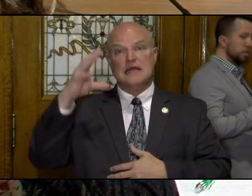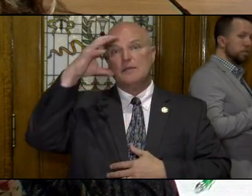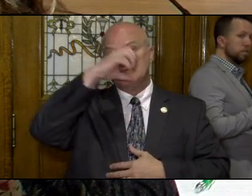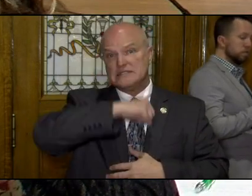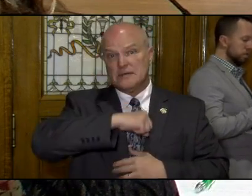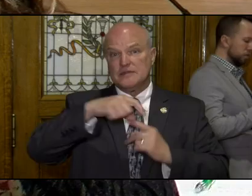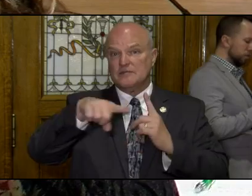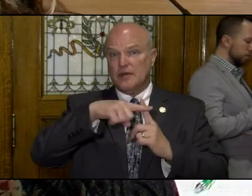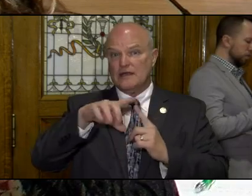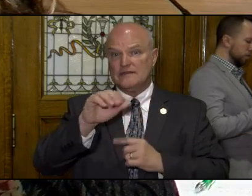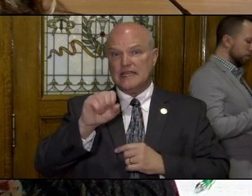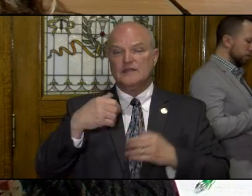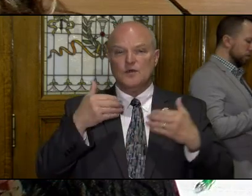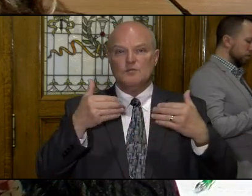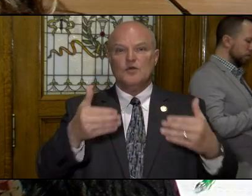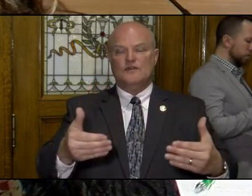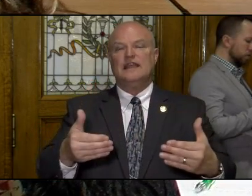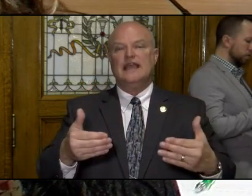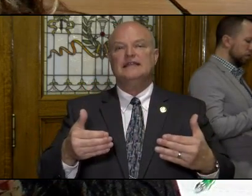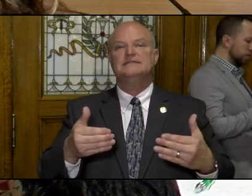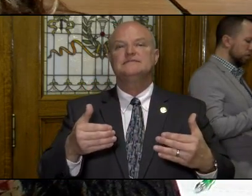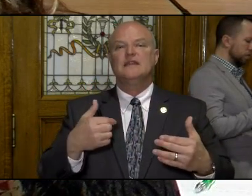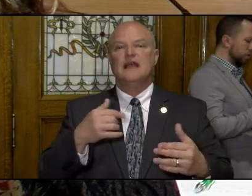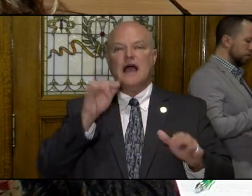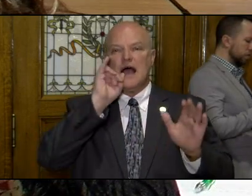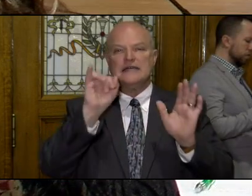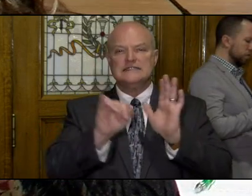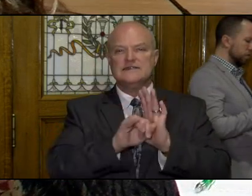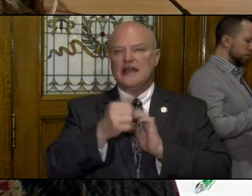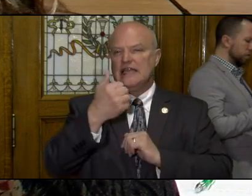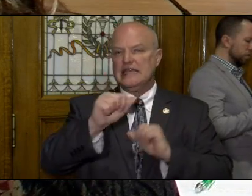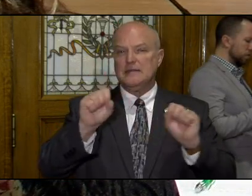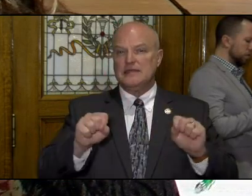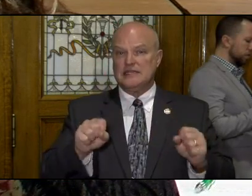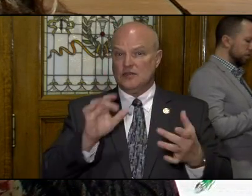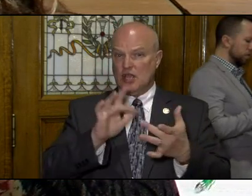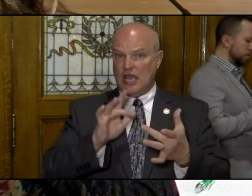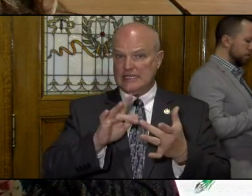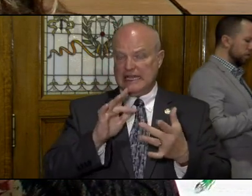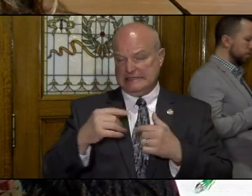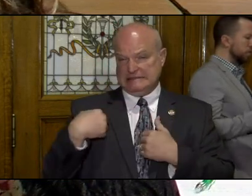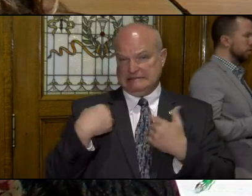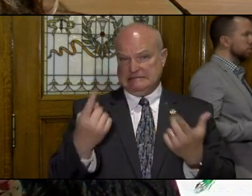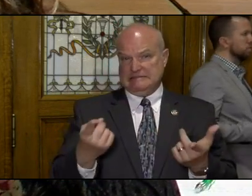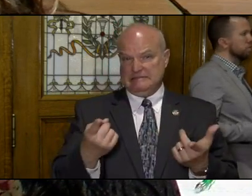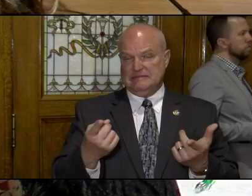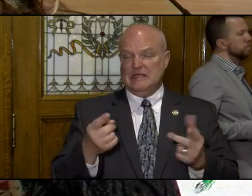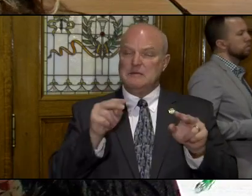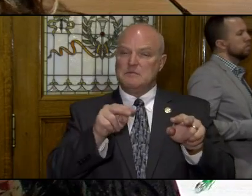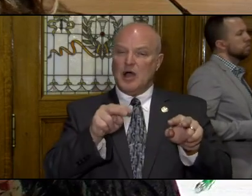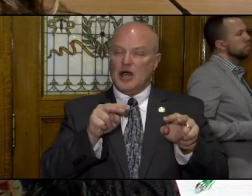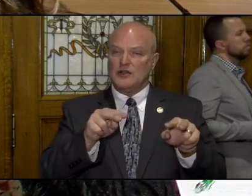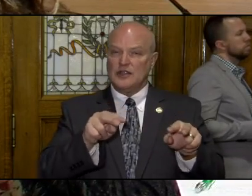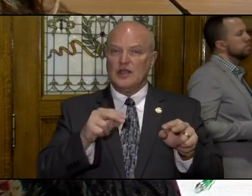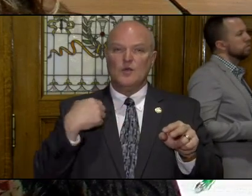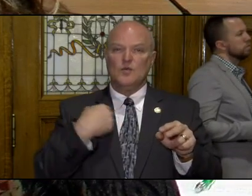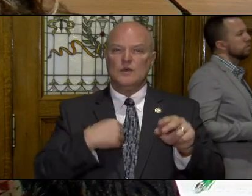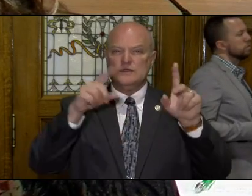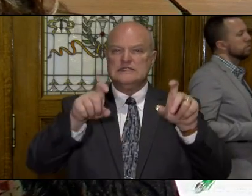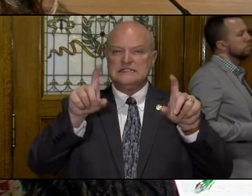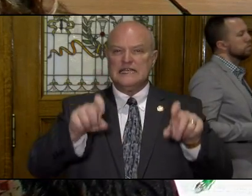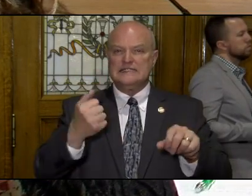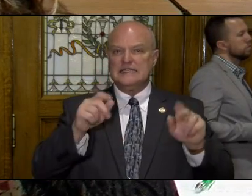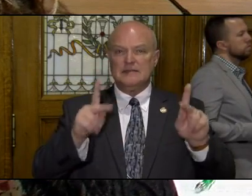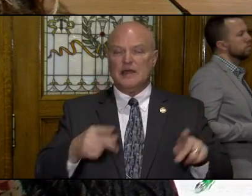presumptive result, we're moving ahead, identifying any potential contacts, monitoring them. We will test any